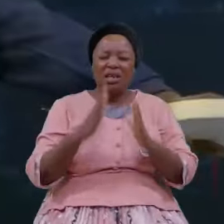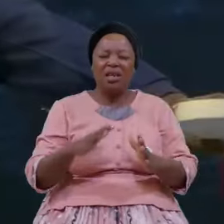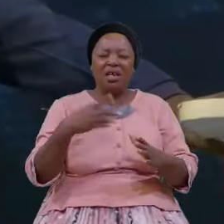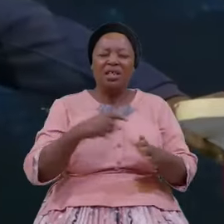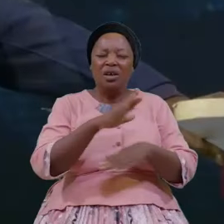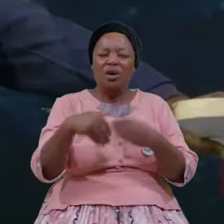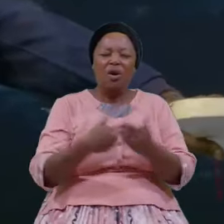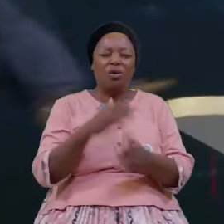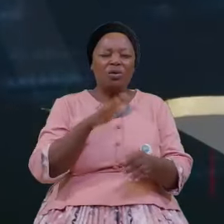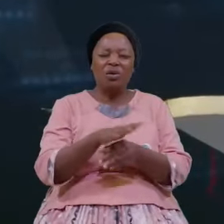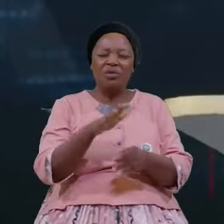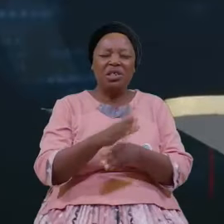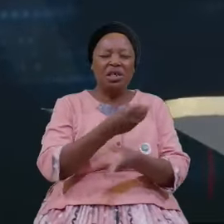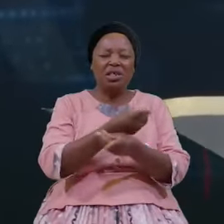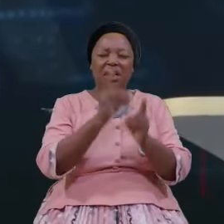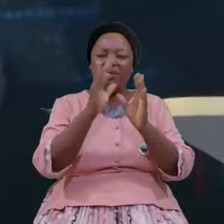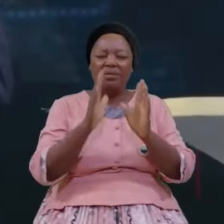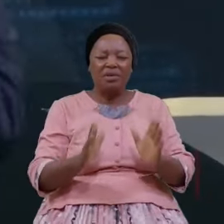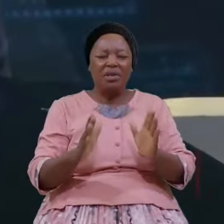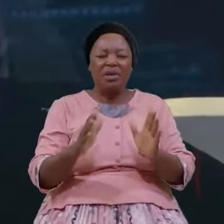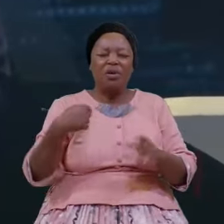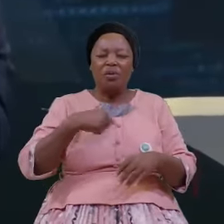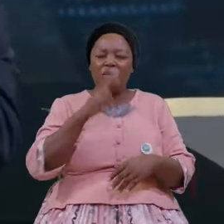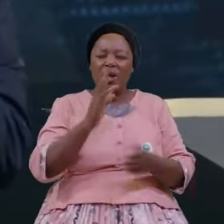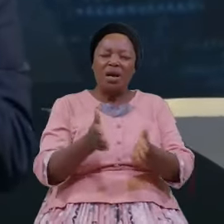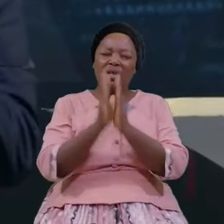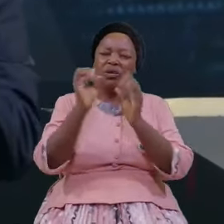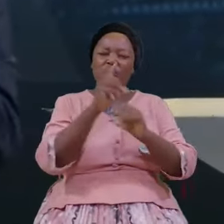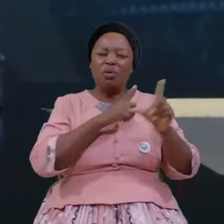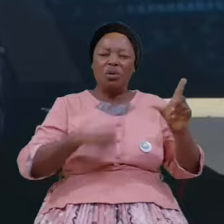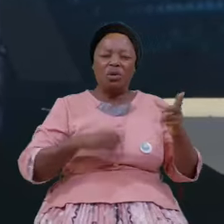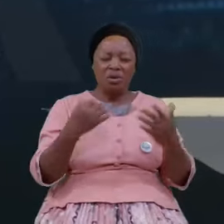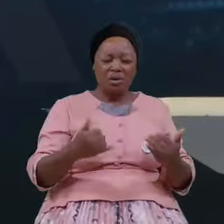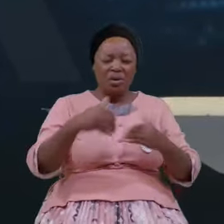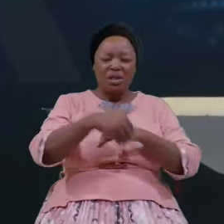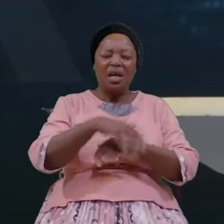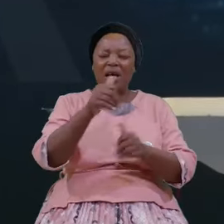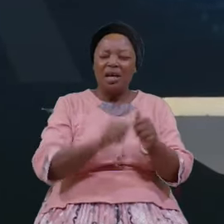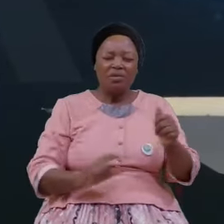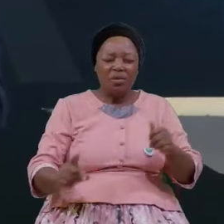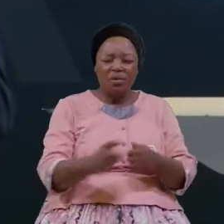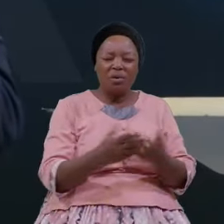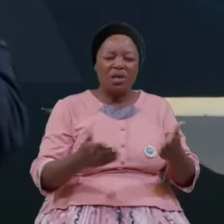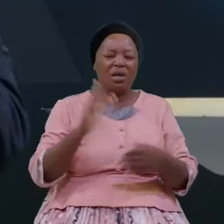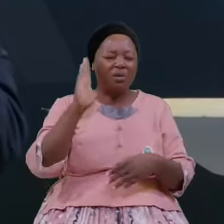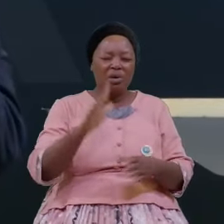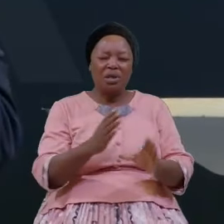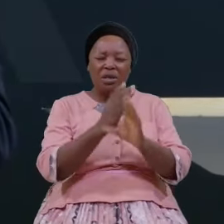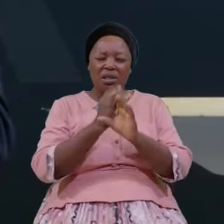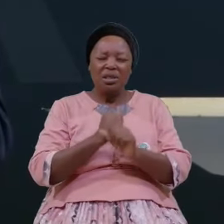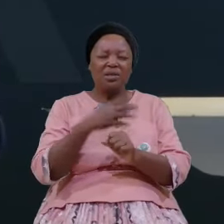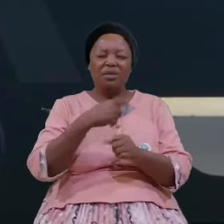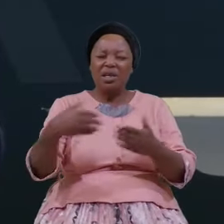all-sufficient Deliverer. We're asking, oh Lord, tonight, everyone here will receive a new